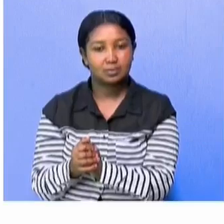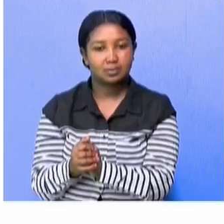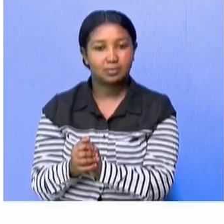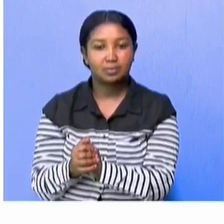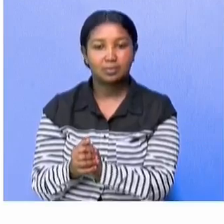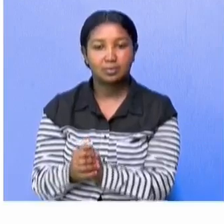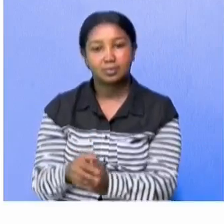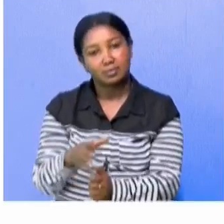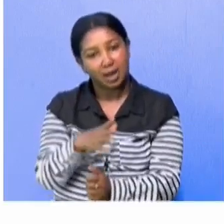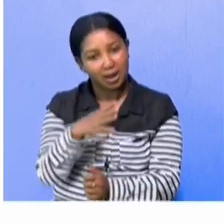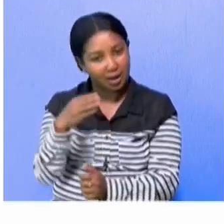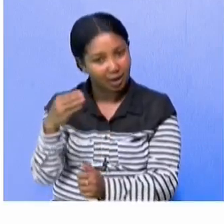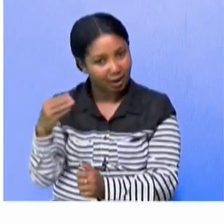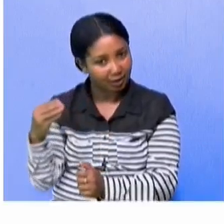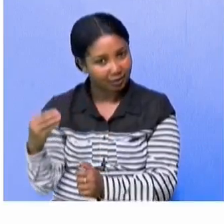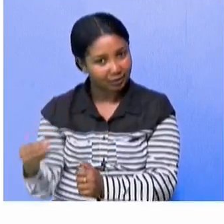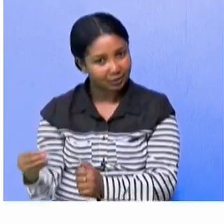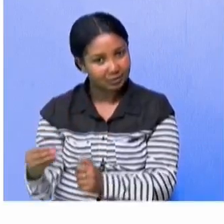and